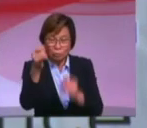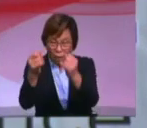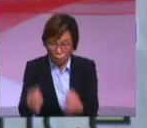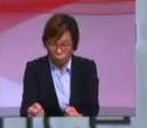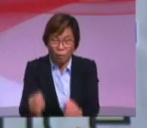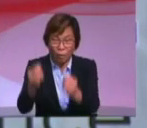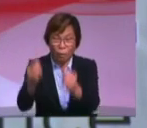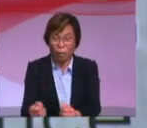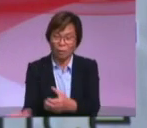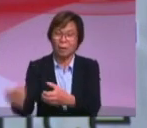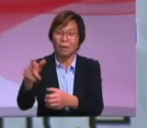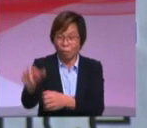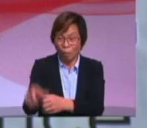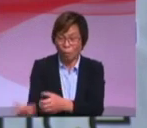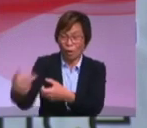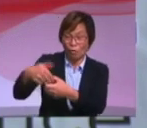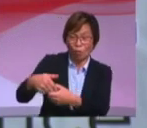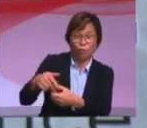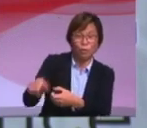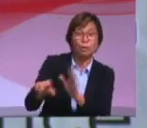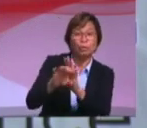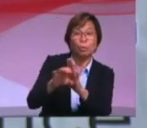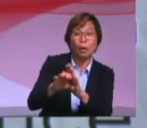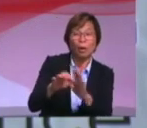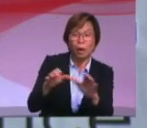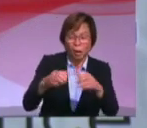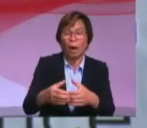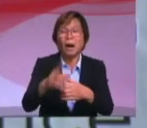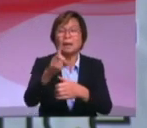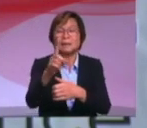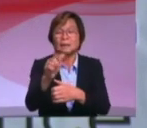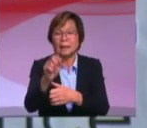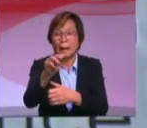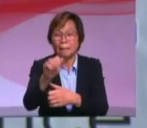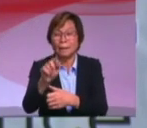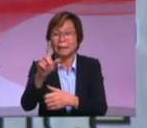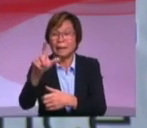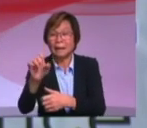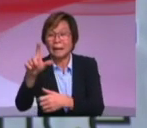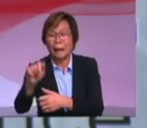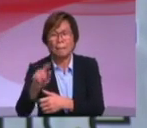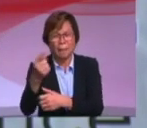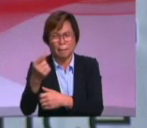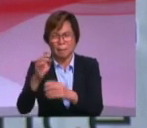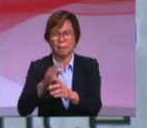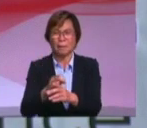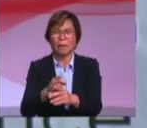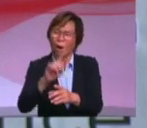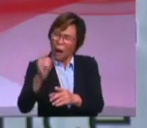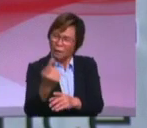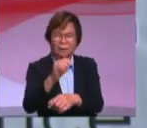this in for example in near the cluster the mandela but mainly are confined to the construction